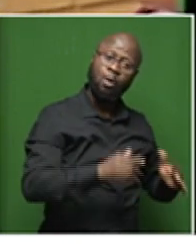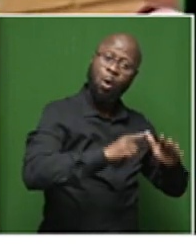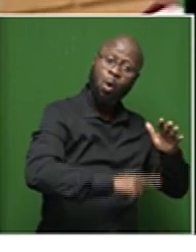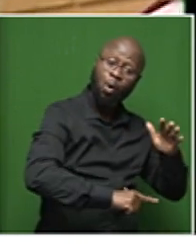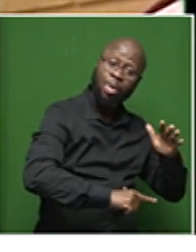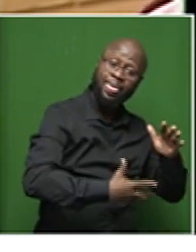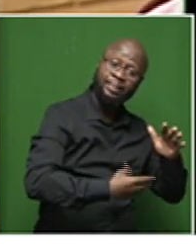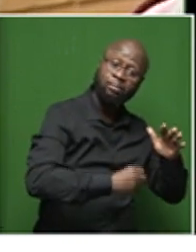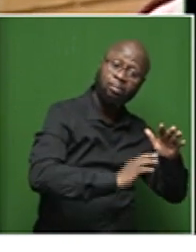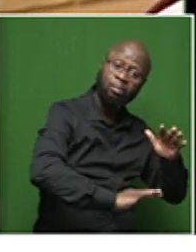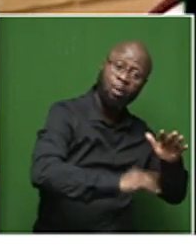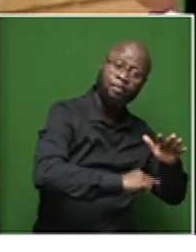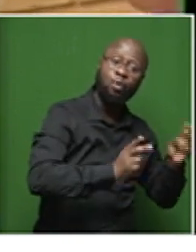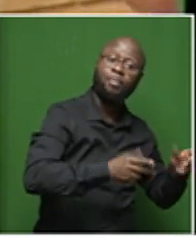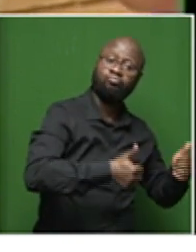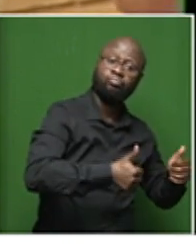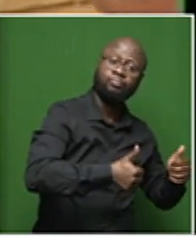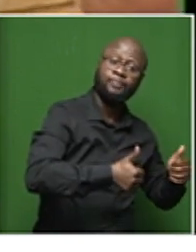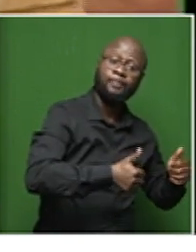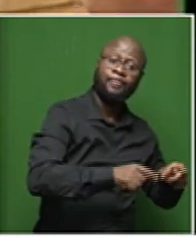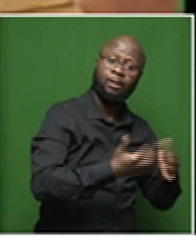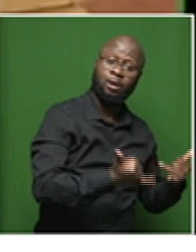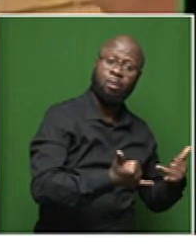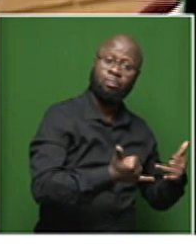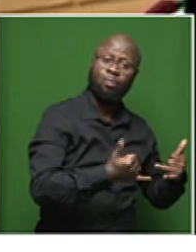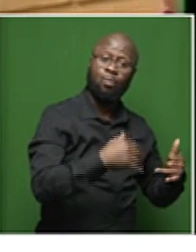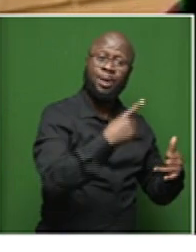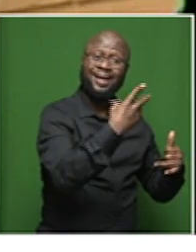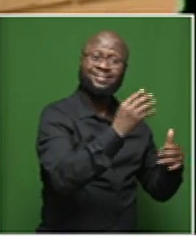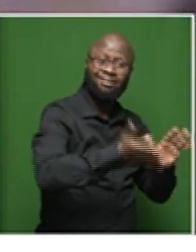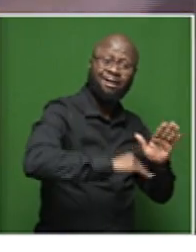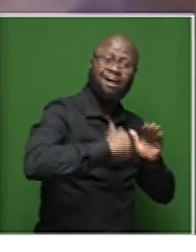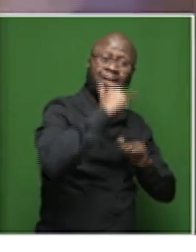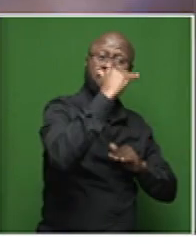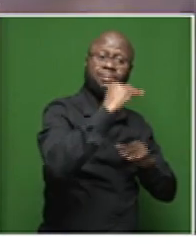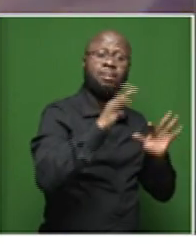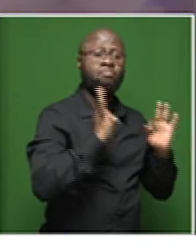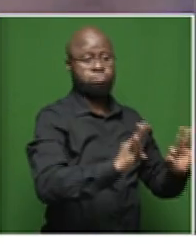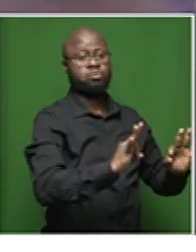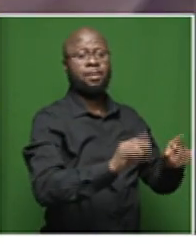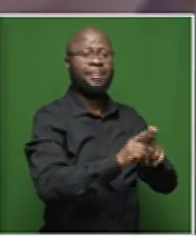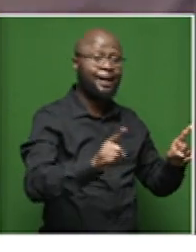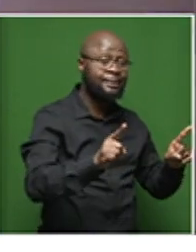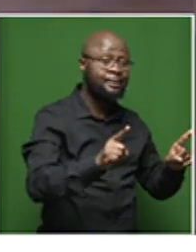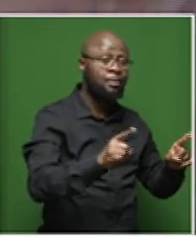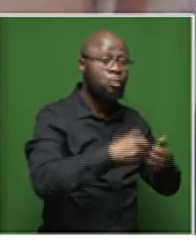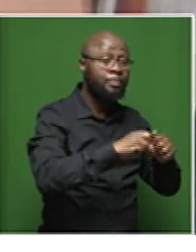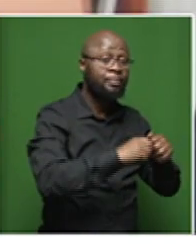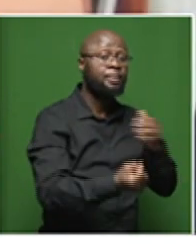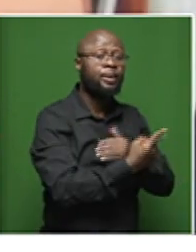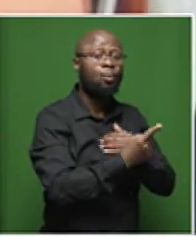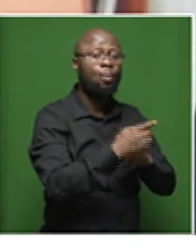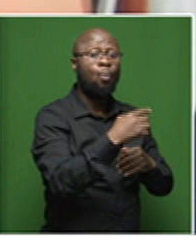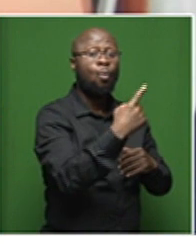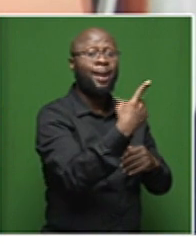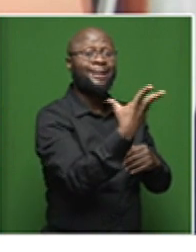And then, so blood pressure of 120 over 80 is normal. And then once it goes above 140, the systolic and the diastolic